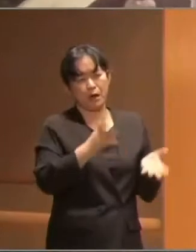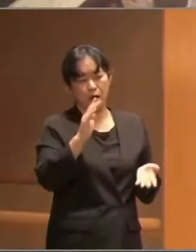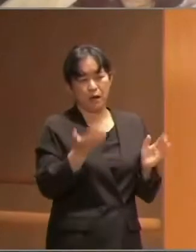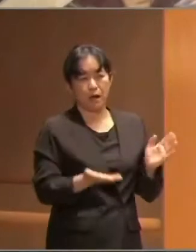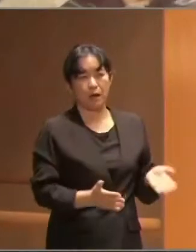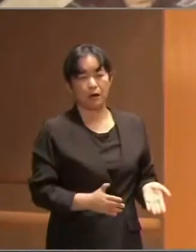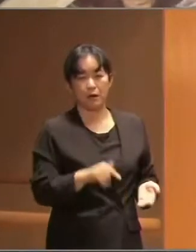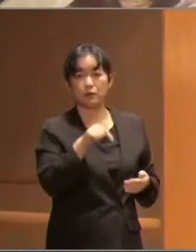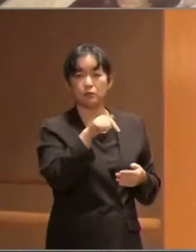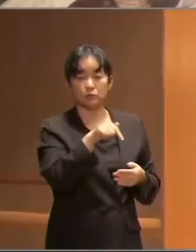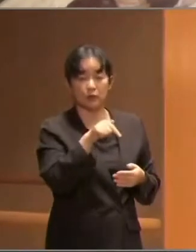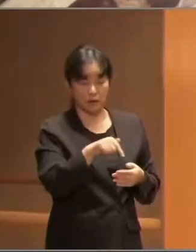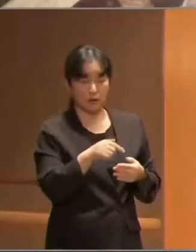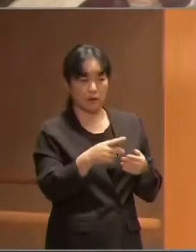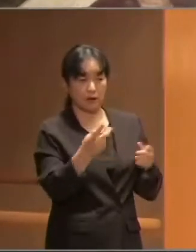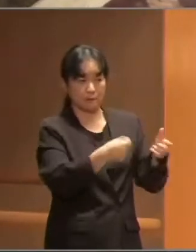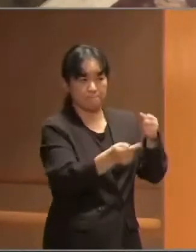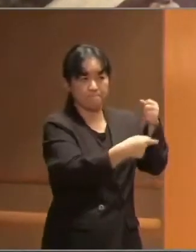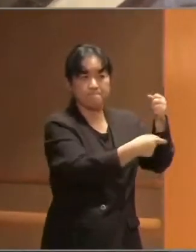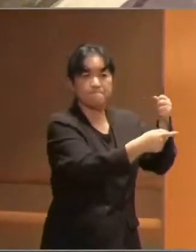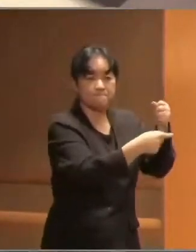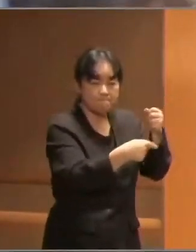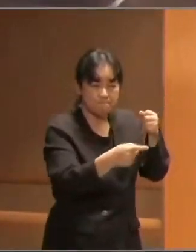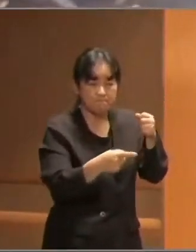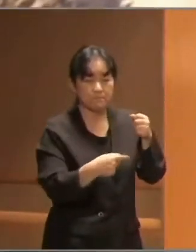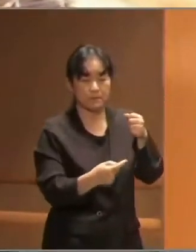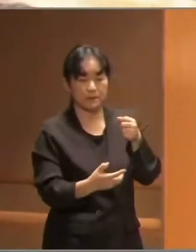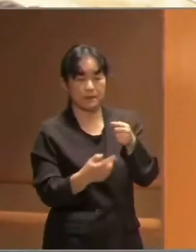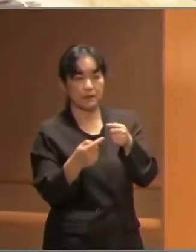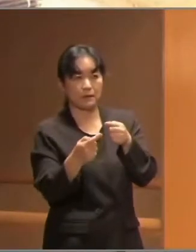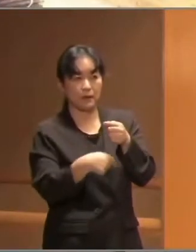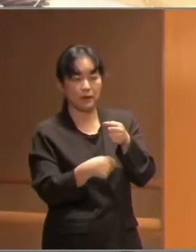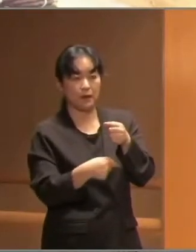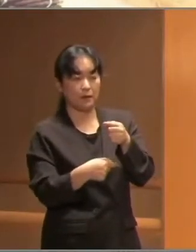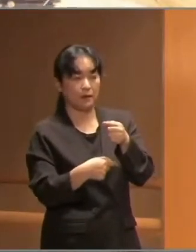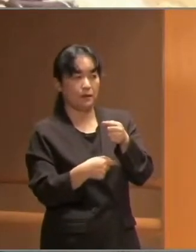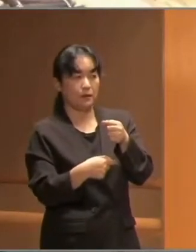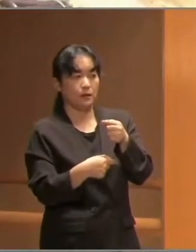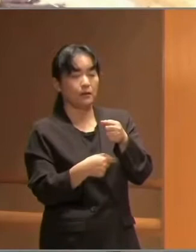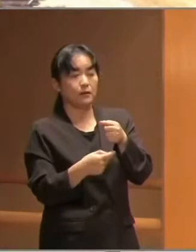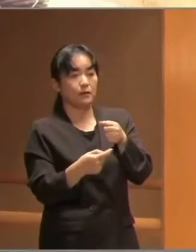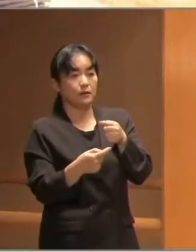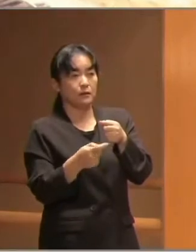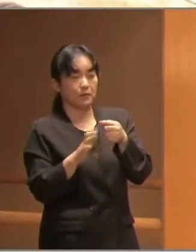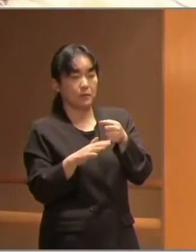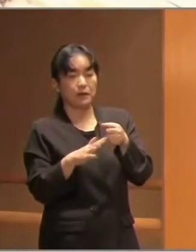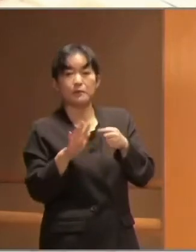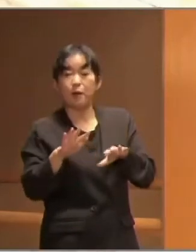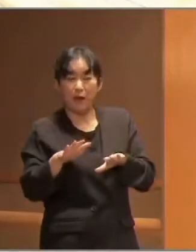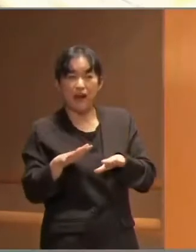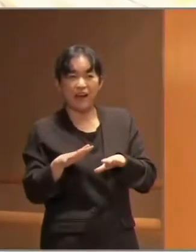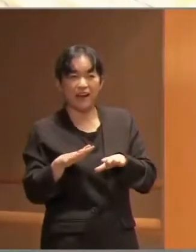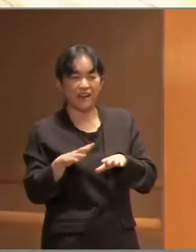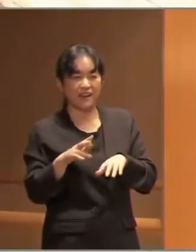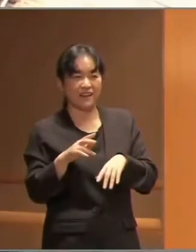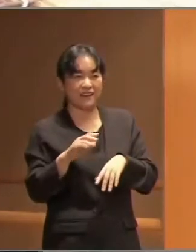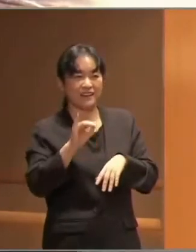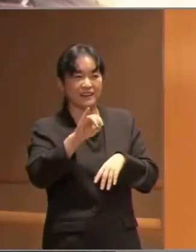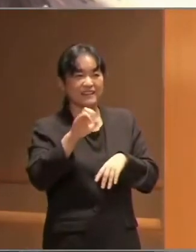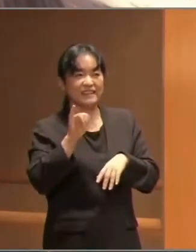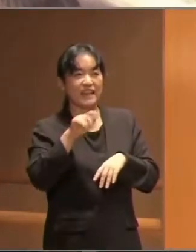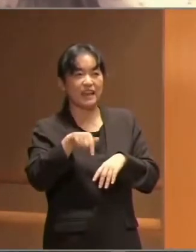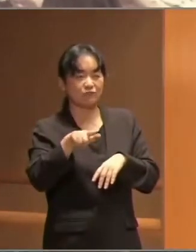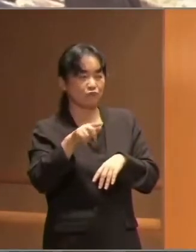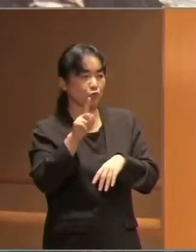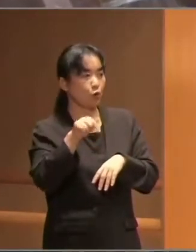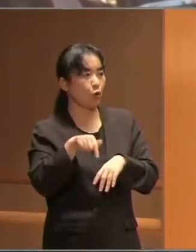suddenly. And that's the time we harvest and we cut down the mulberry trees, and we use a